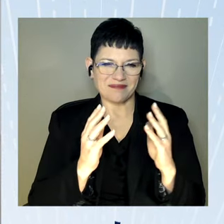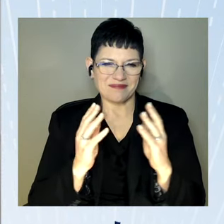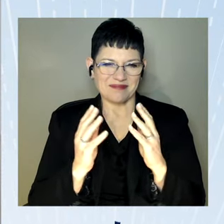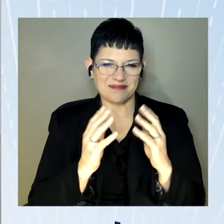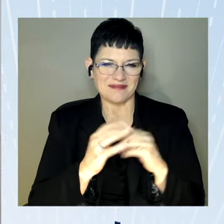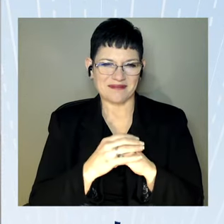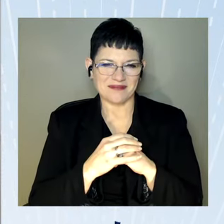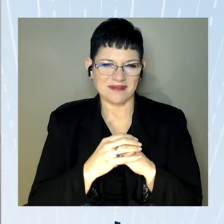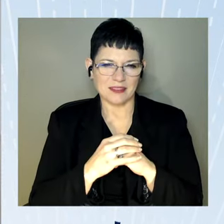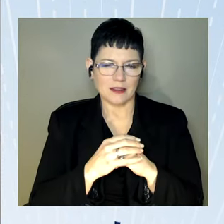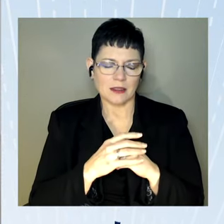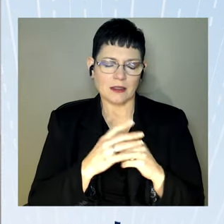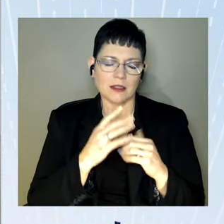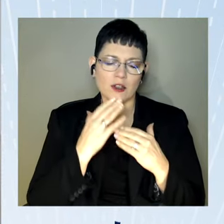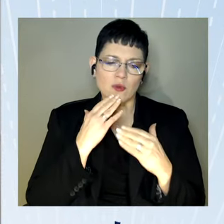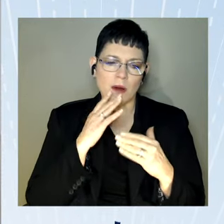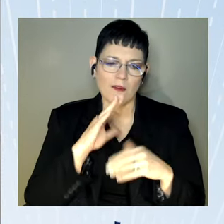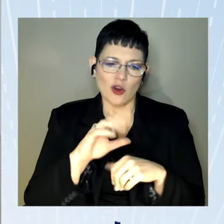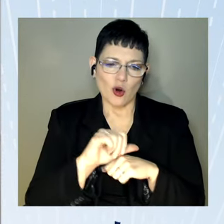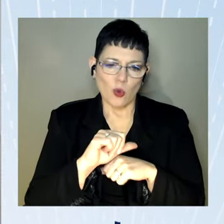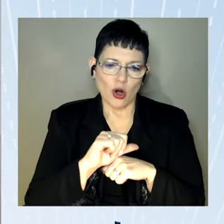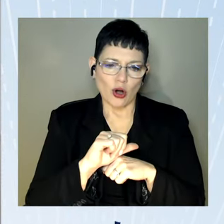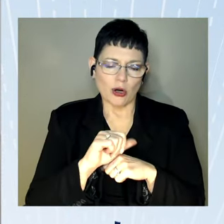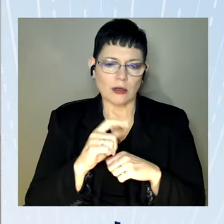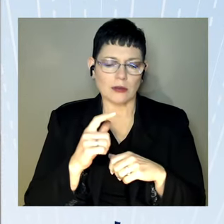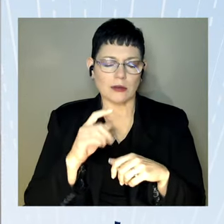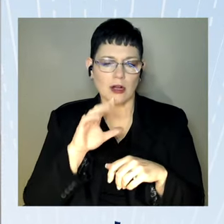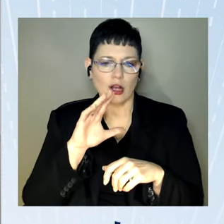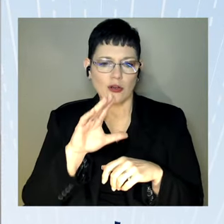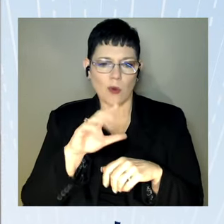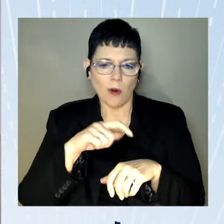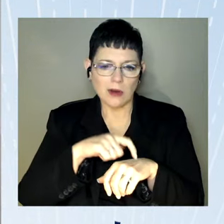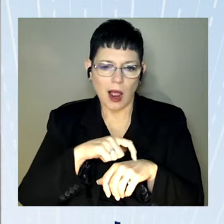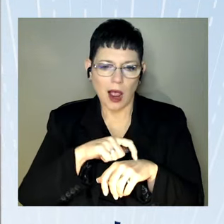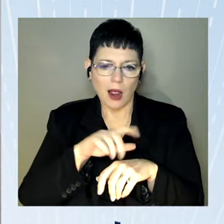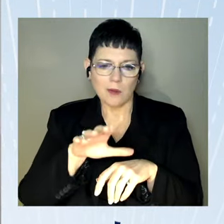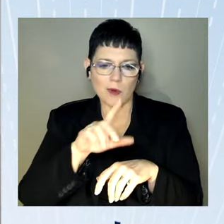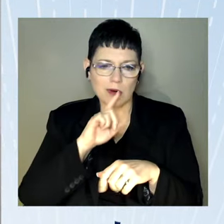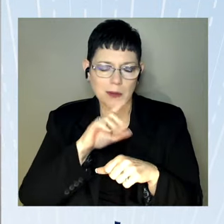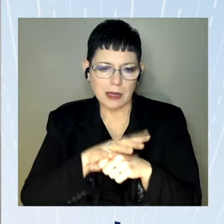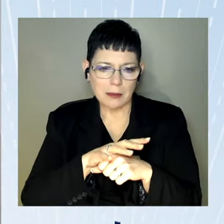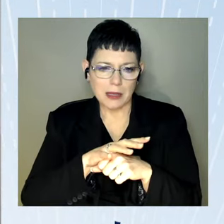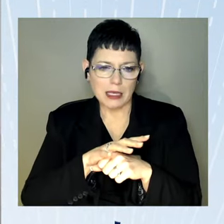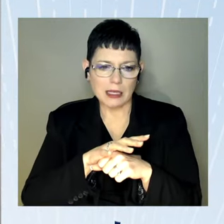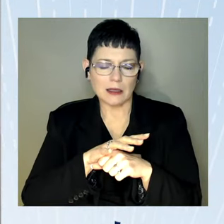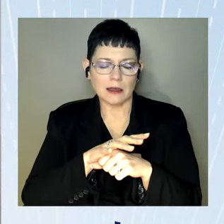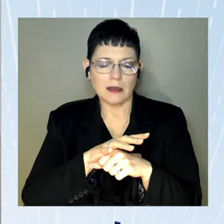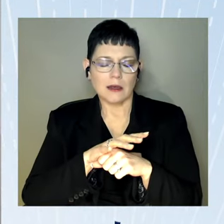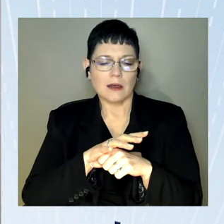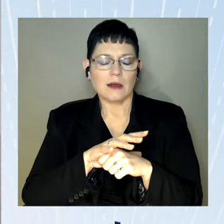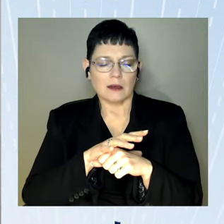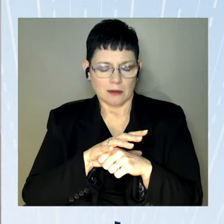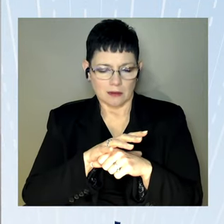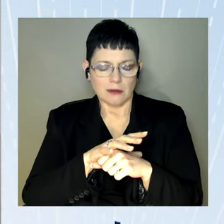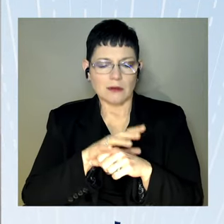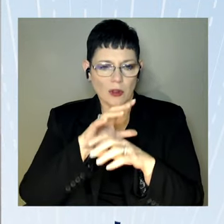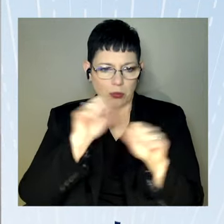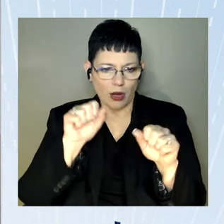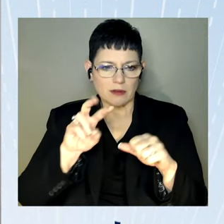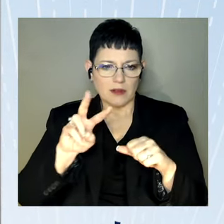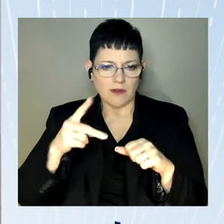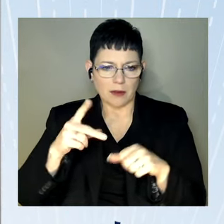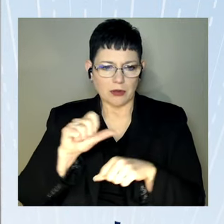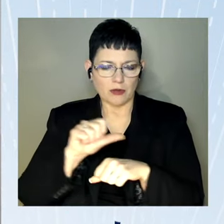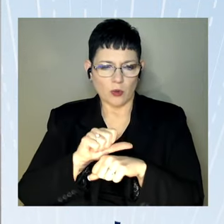We're so grateful for the work that you do, the energy you've committed to the Vice President and the President's agenda and the work that they do every day. Before you leave, we'll